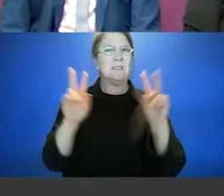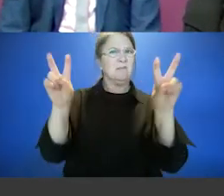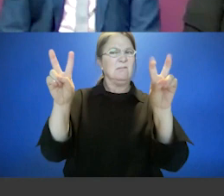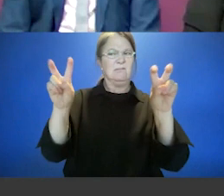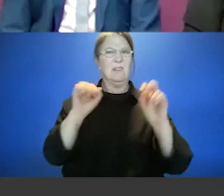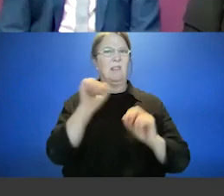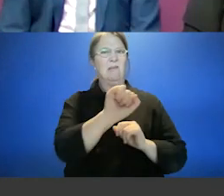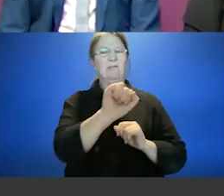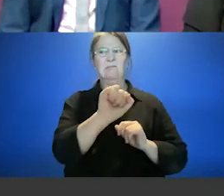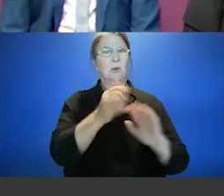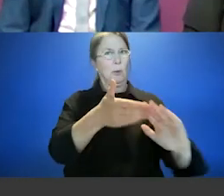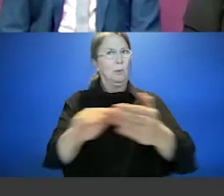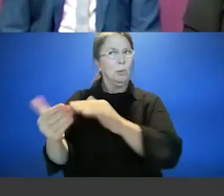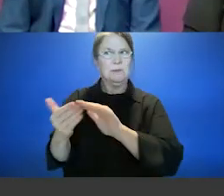matters